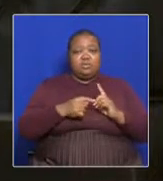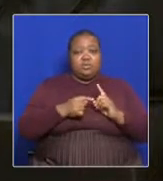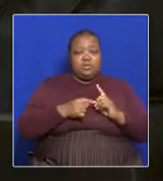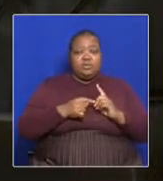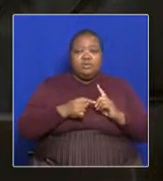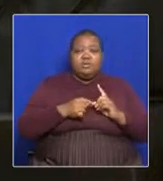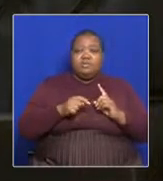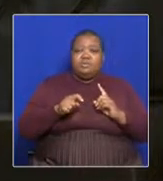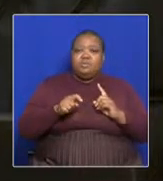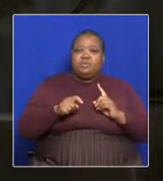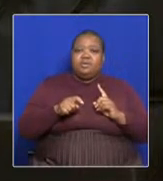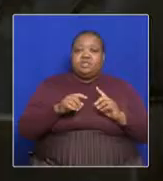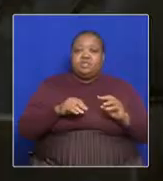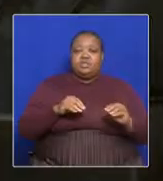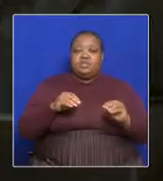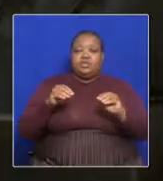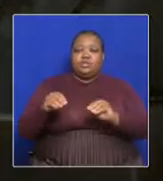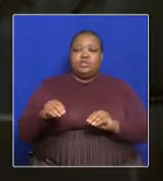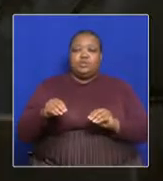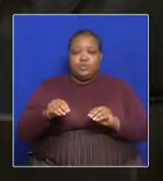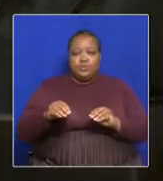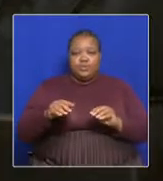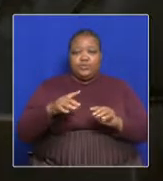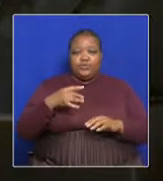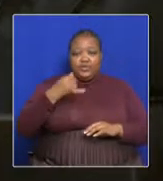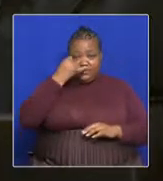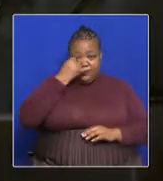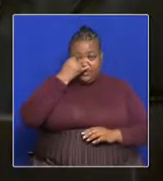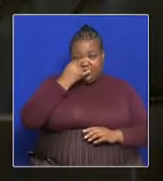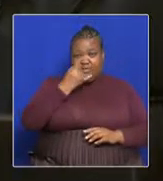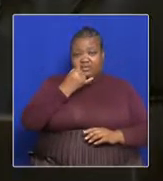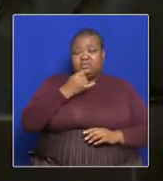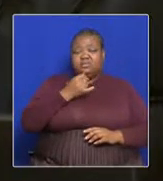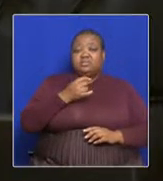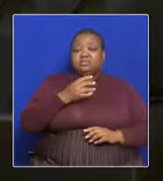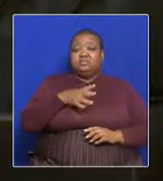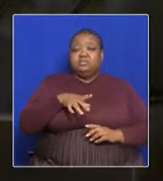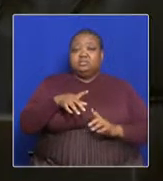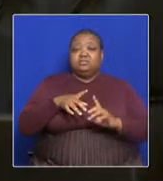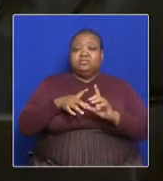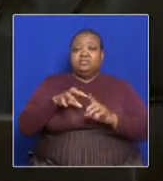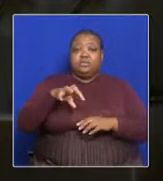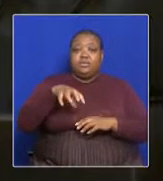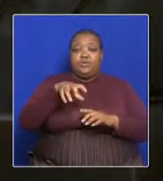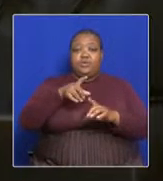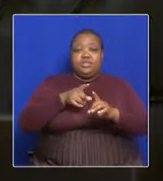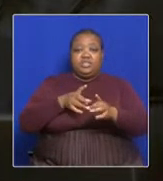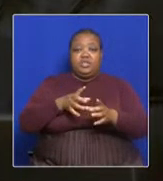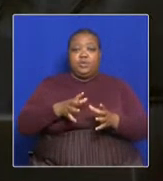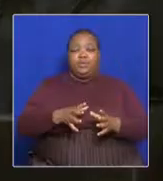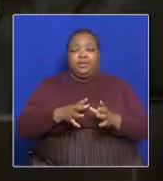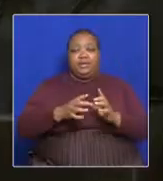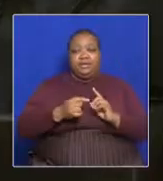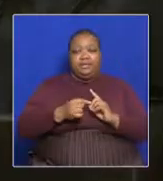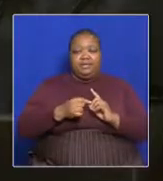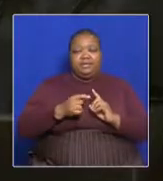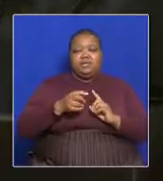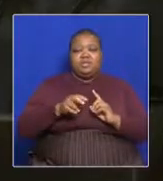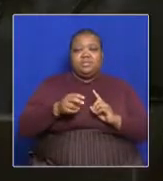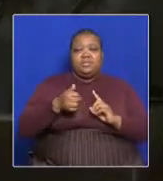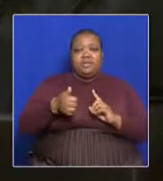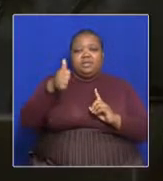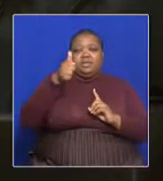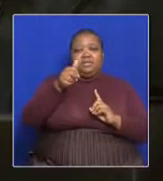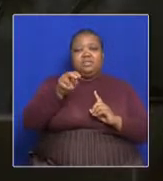moved these drugs without reference again to your provincial commander, to Brigadier Nyuswa. I'm not suggesting